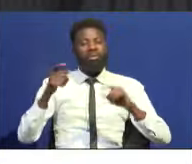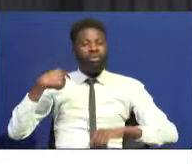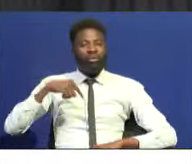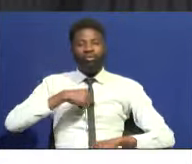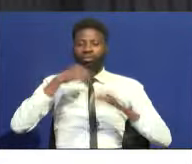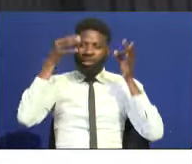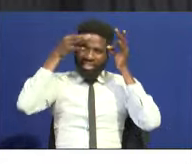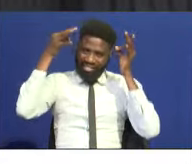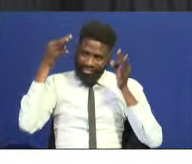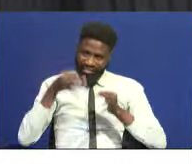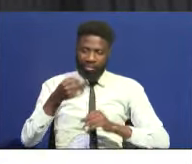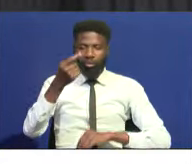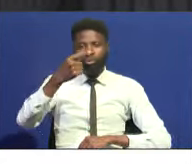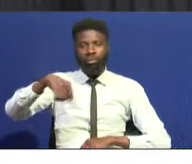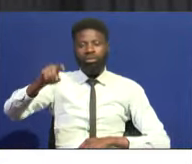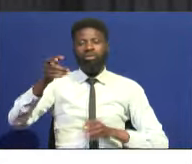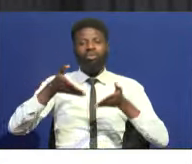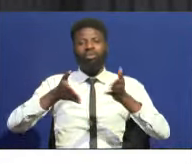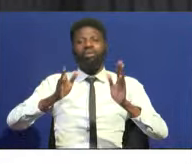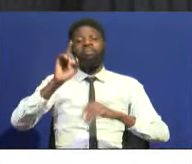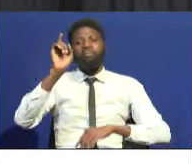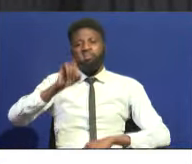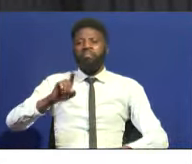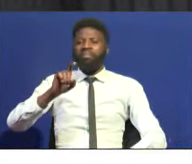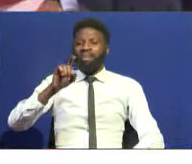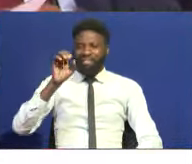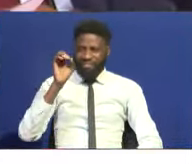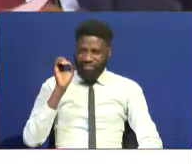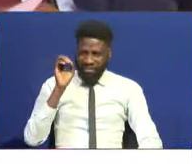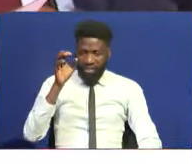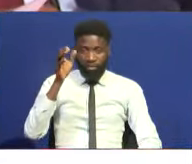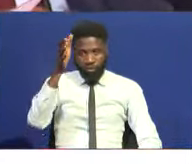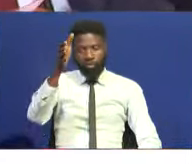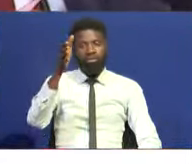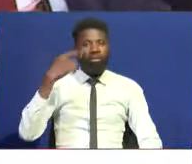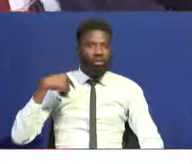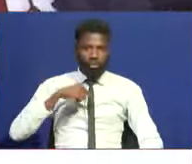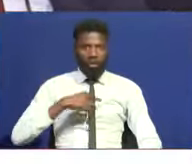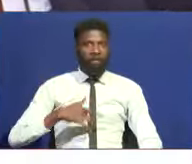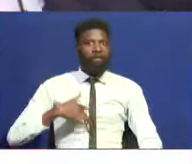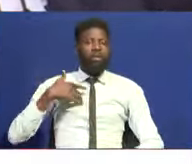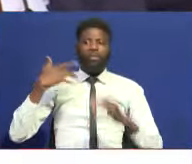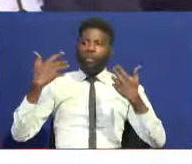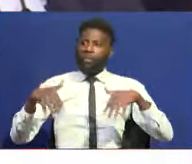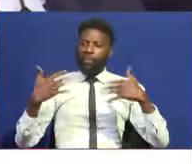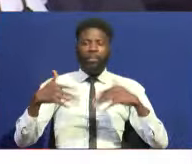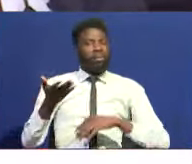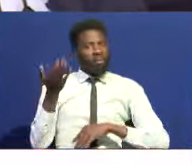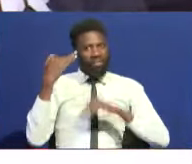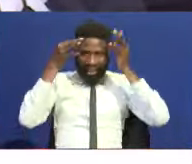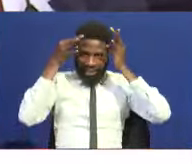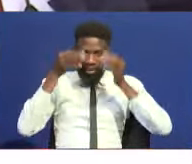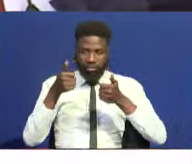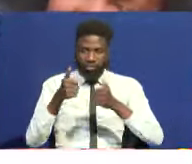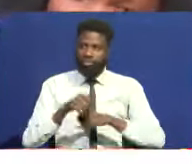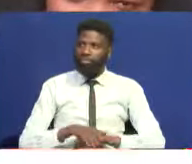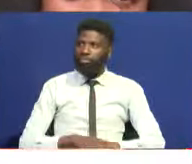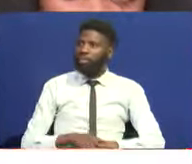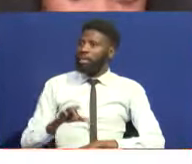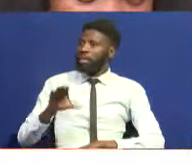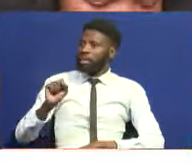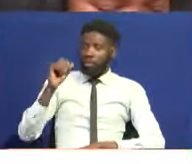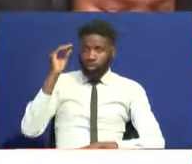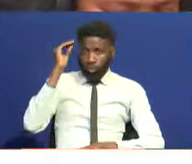anyway. We will celebrate them further down the road. Naye waziri wa elimu Julius Migoso Gamba akisema wizara